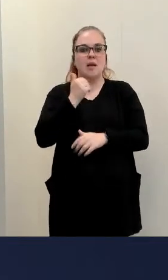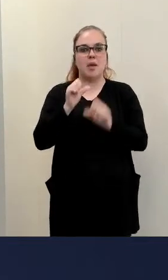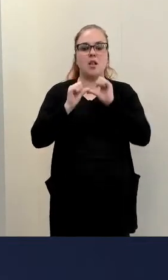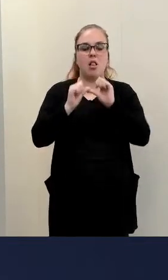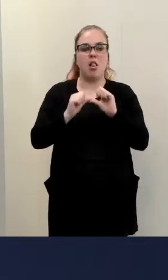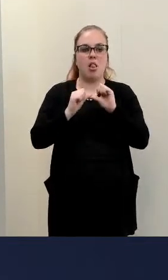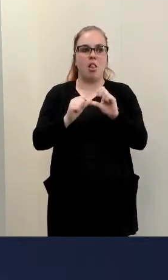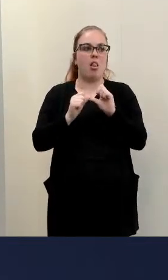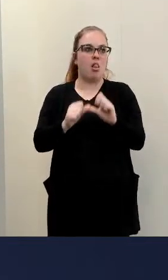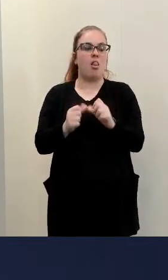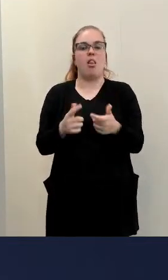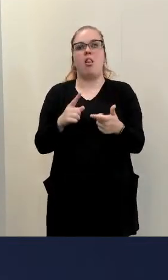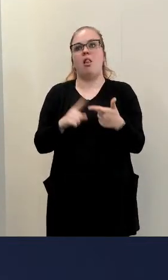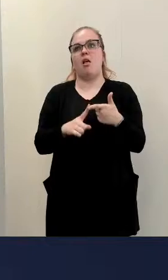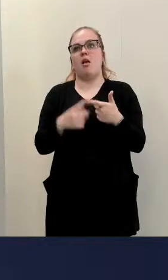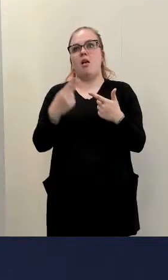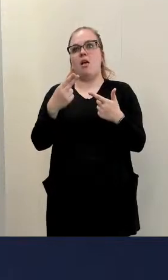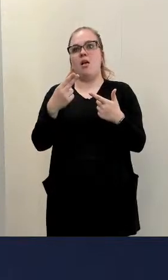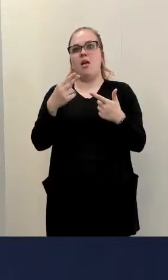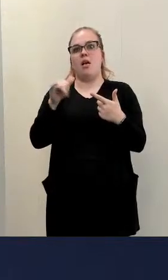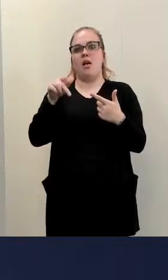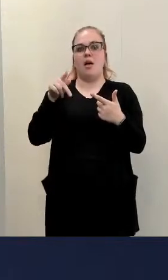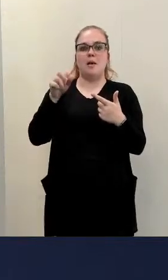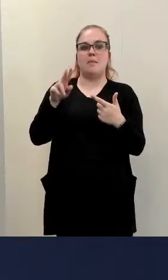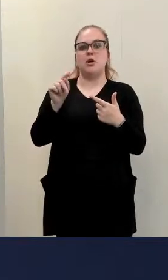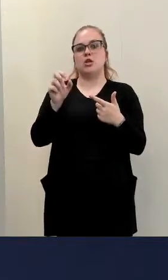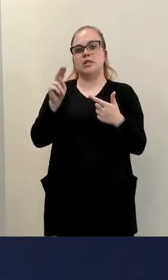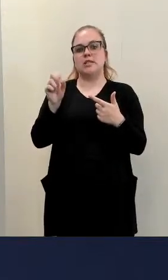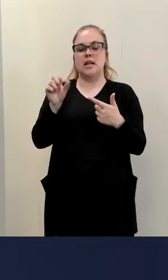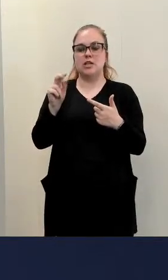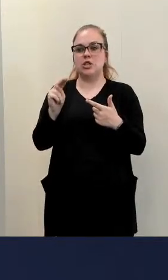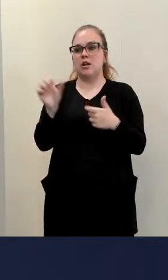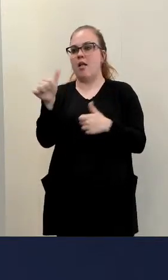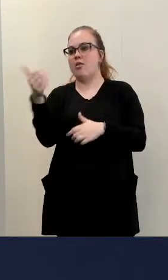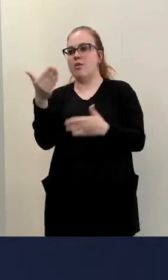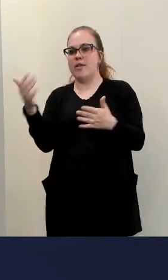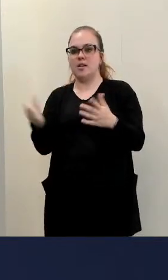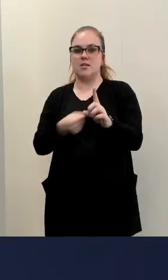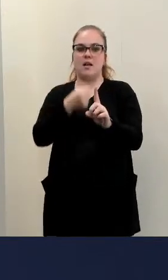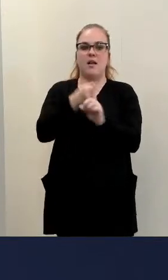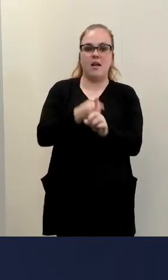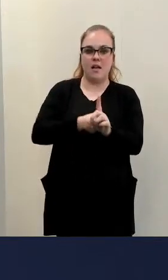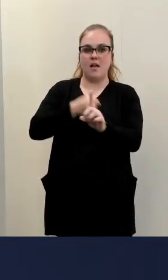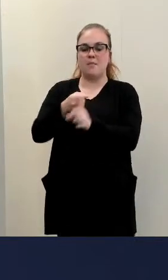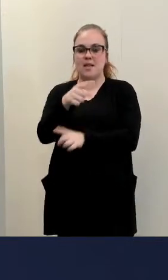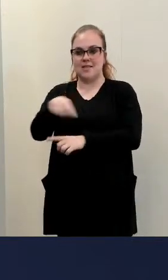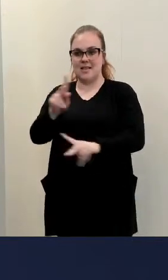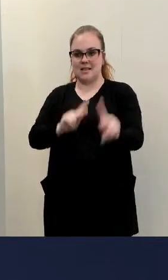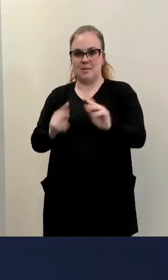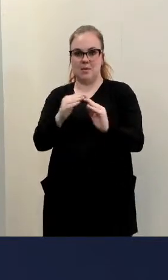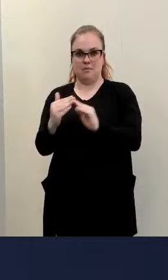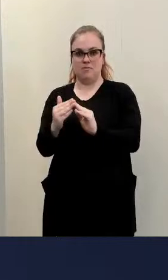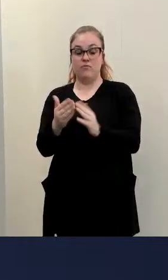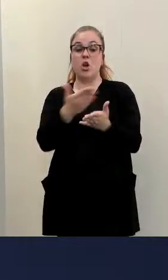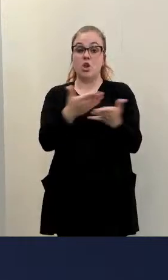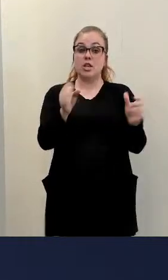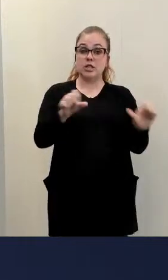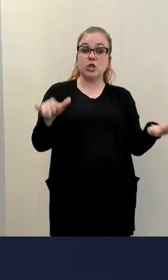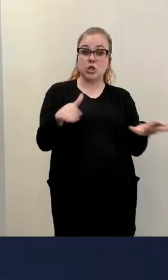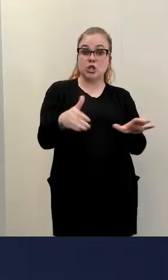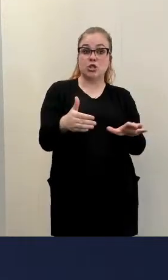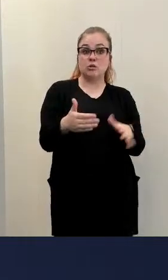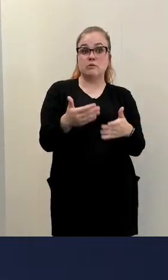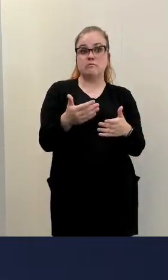chronic hypertension and all these other things that plague people in these communities. Now, are there things that you can do